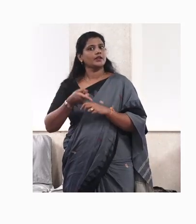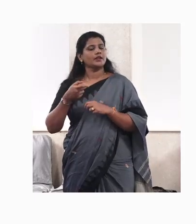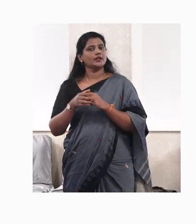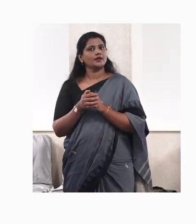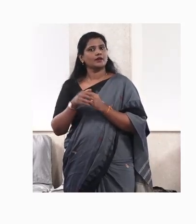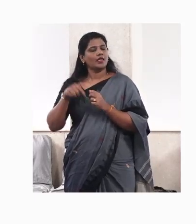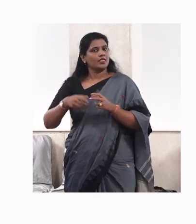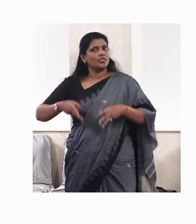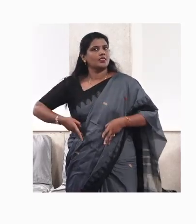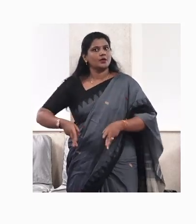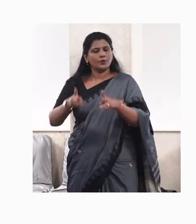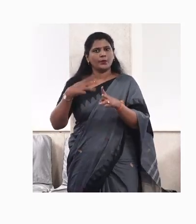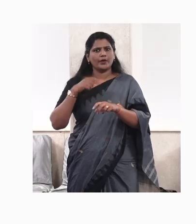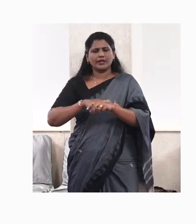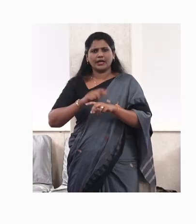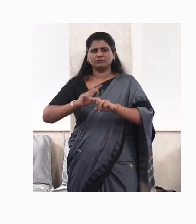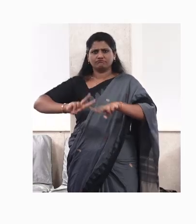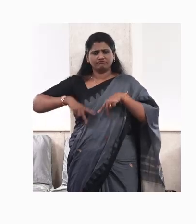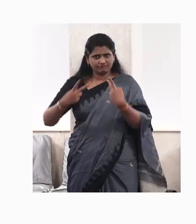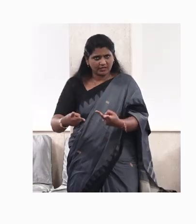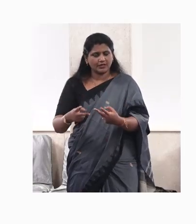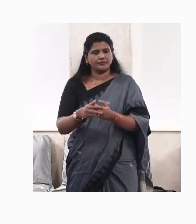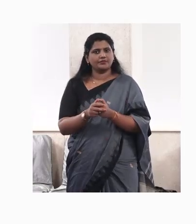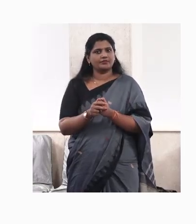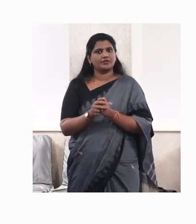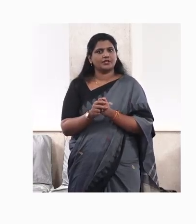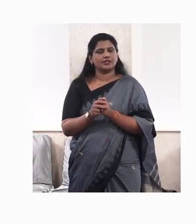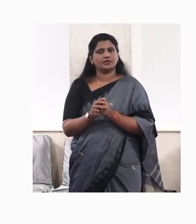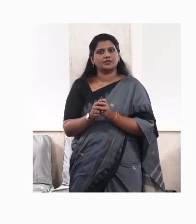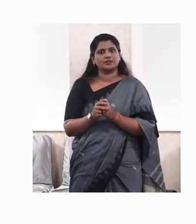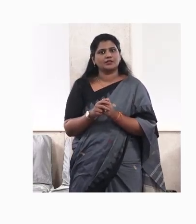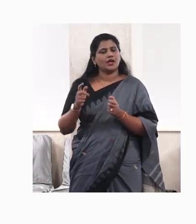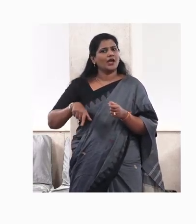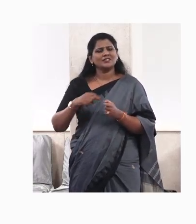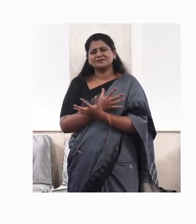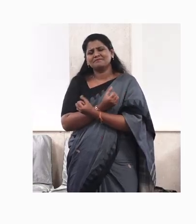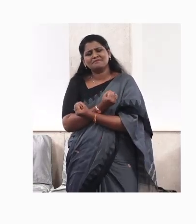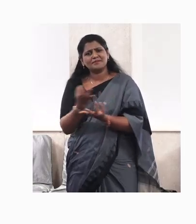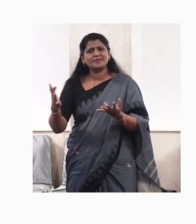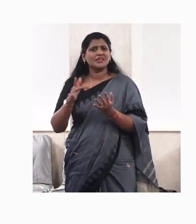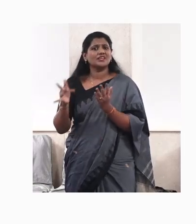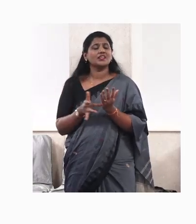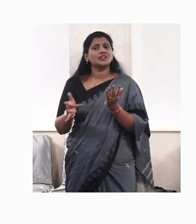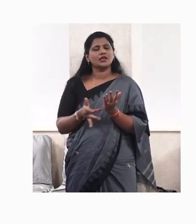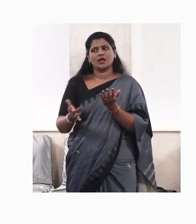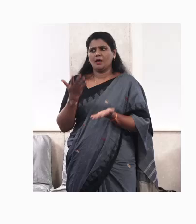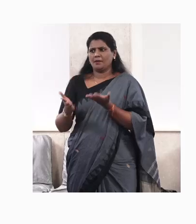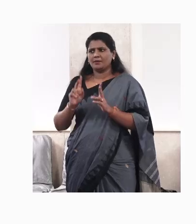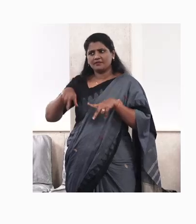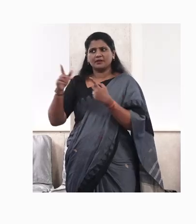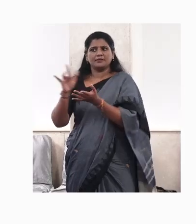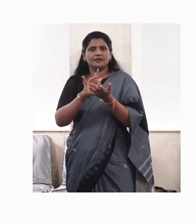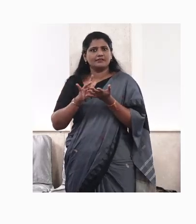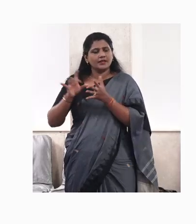the way we get time to reflect, those kind of things, and the many different techniques. Some of them may be taken from other places